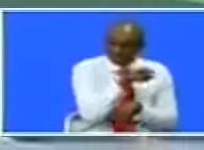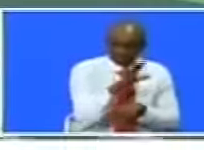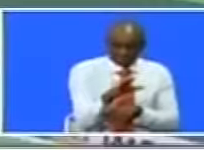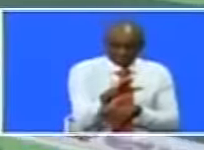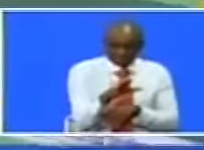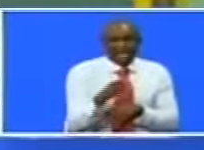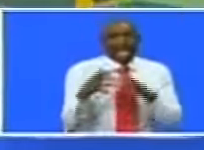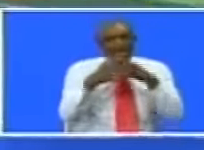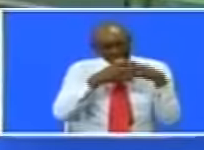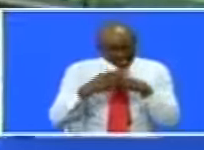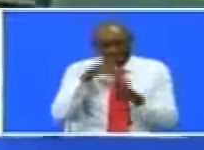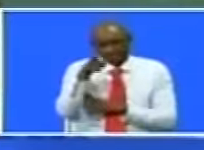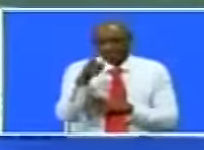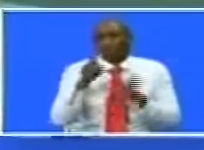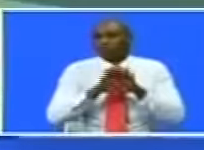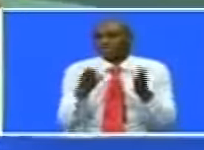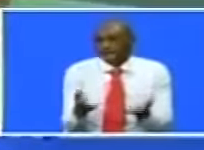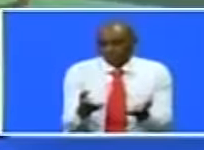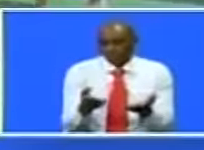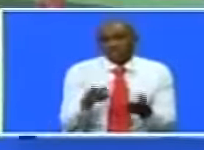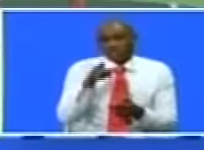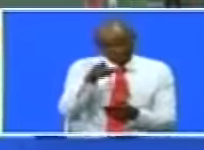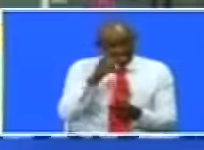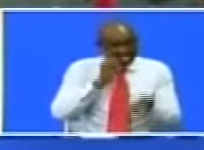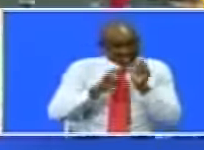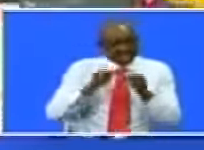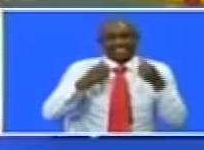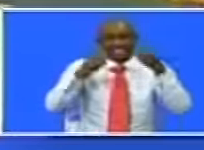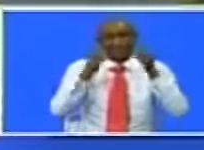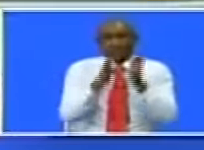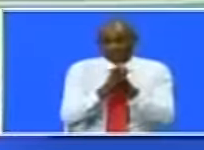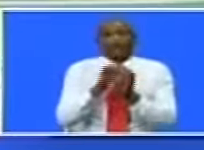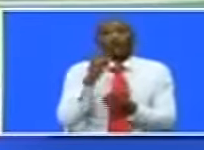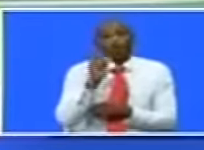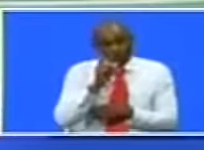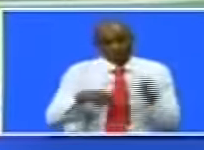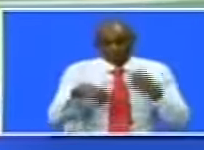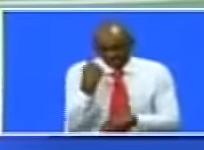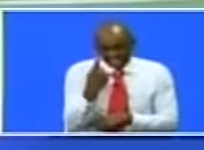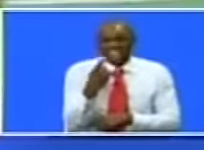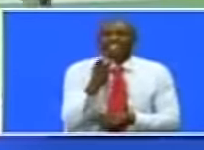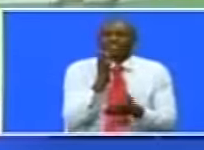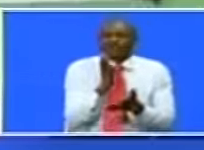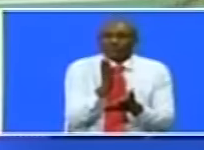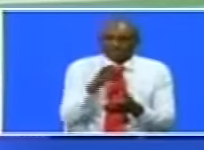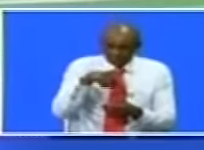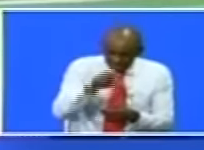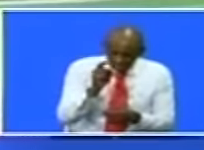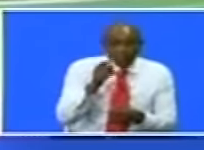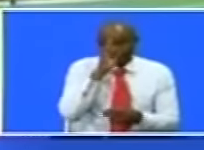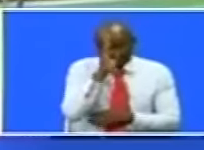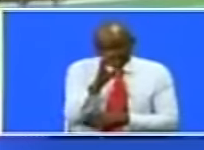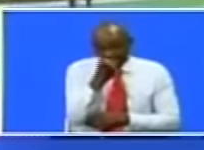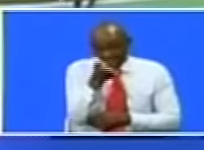The United States closed the World Indoor Athletics Championships with another gold rush and a record medal standings on Sunday,